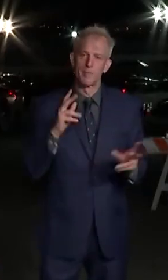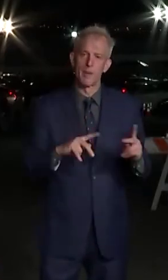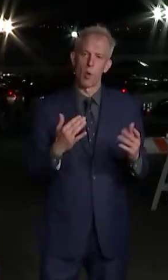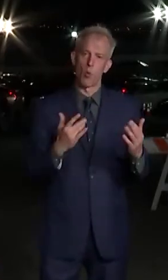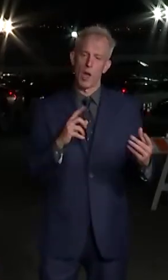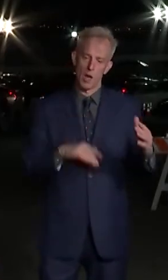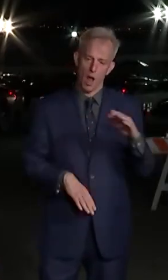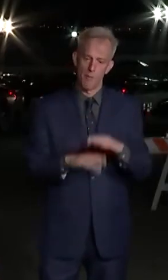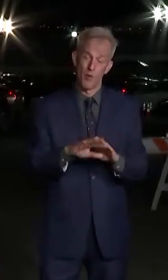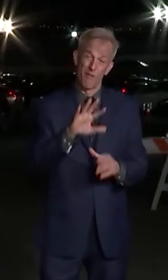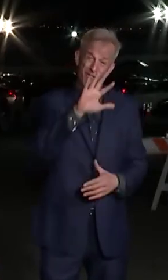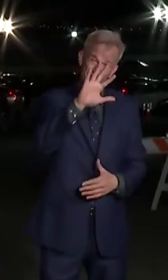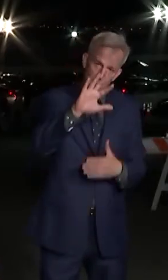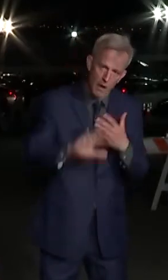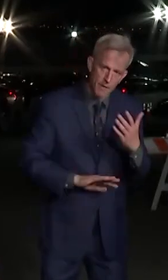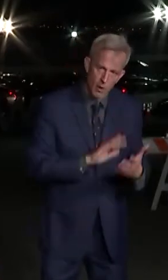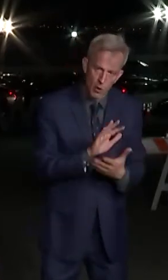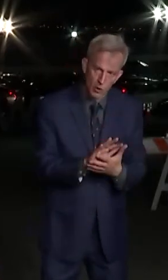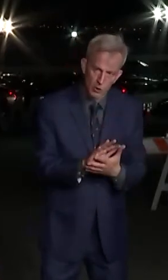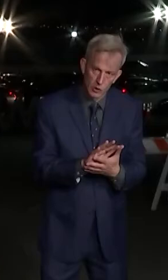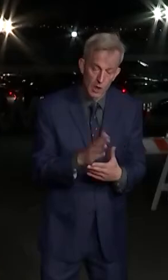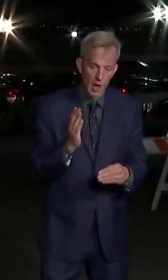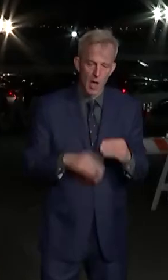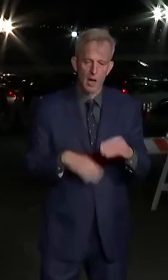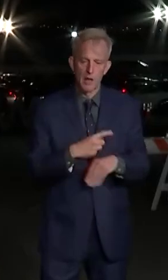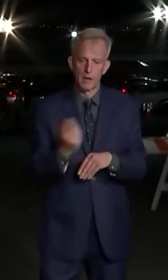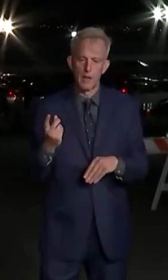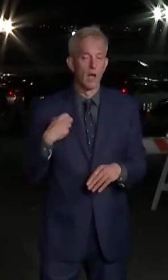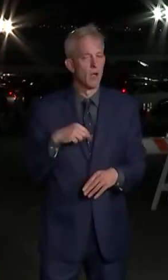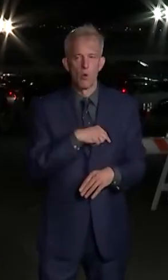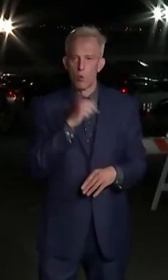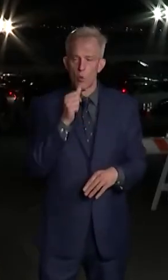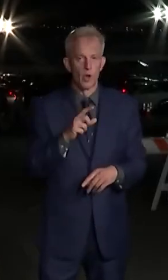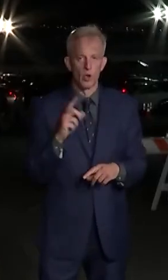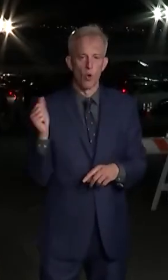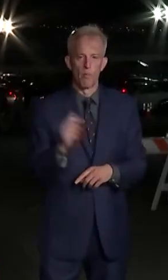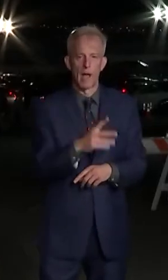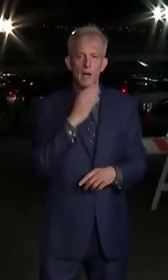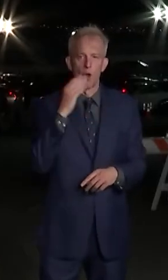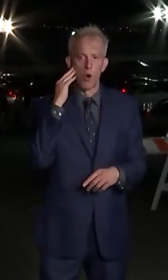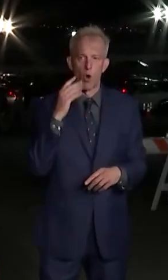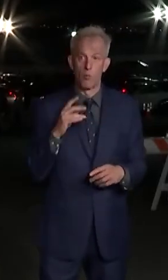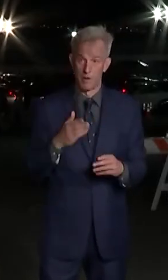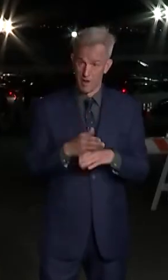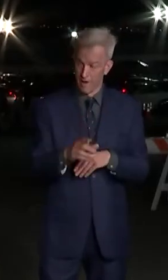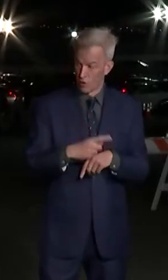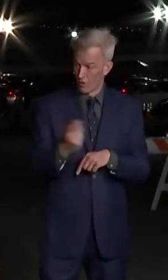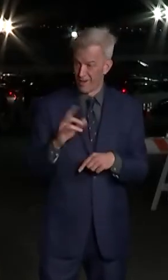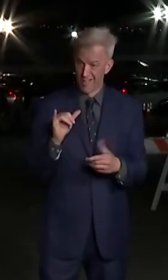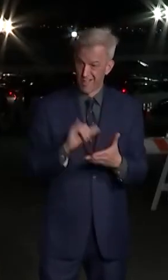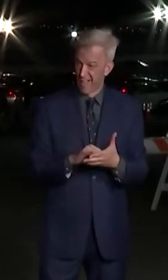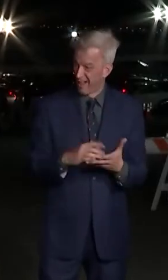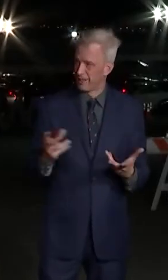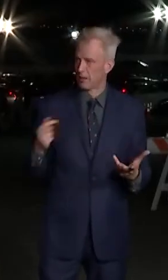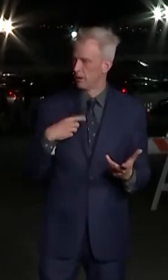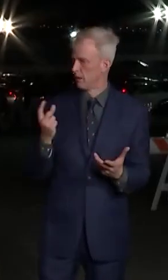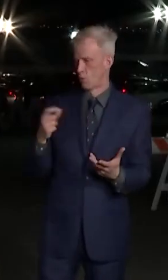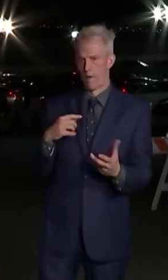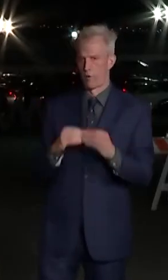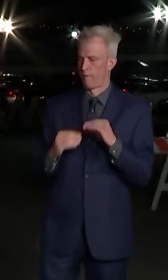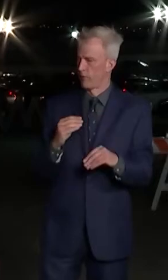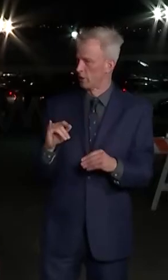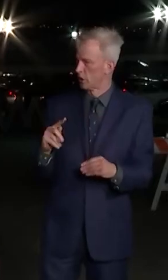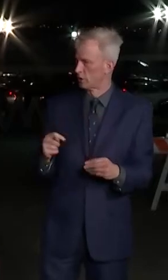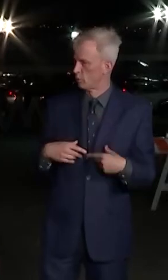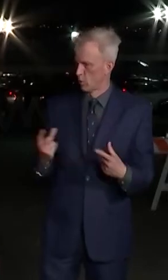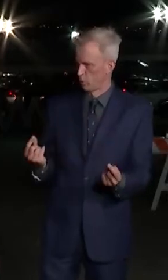So at the end of the day, we don't just go home. After an exhausting day like that, we start talking to each other. What do we need to fix? At the beginning of the day, we meet back out